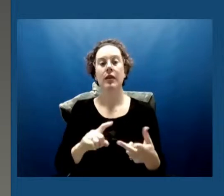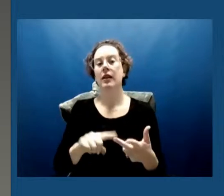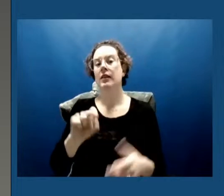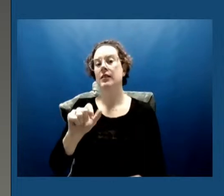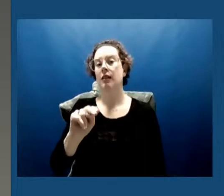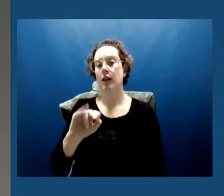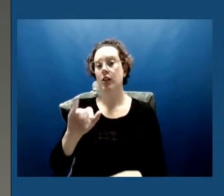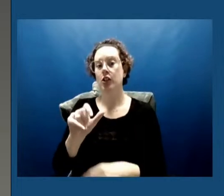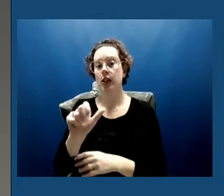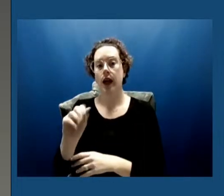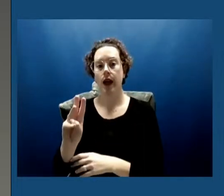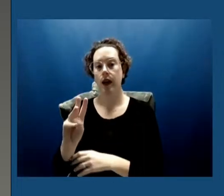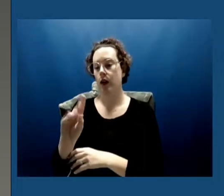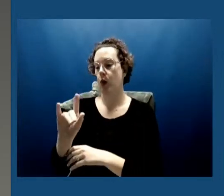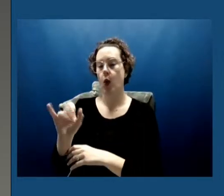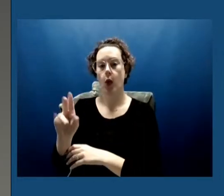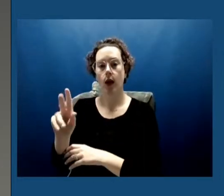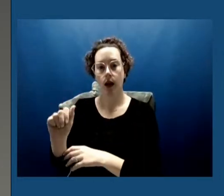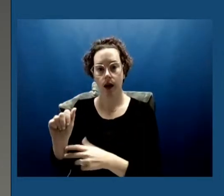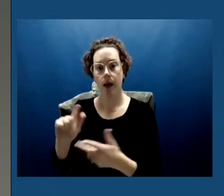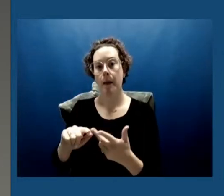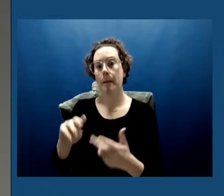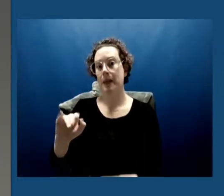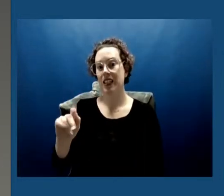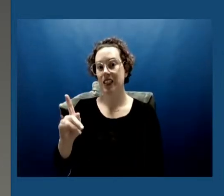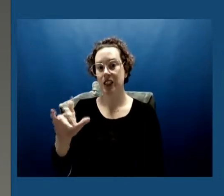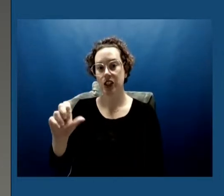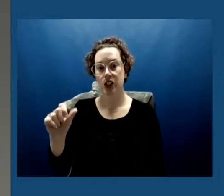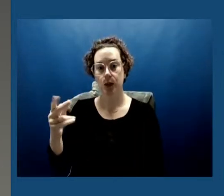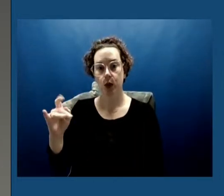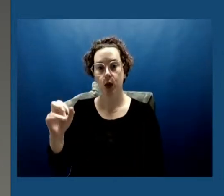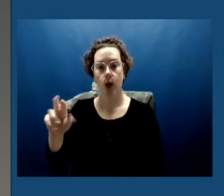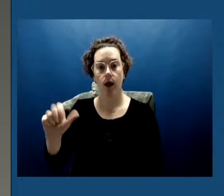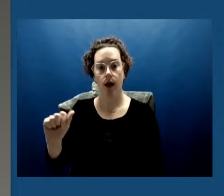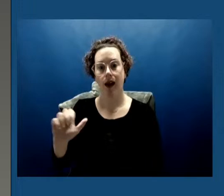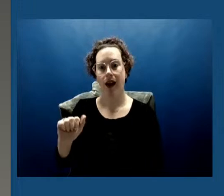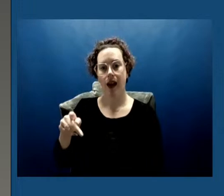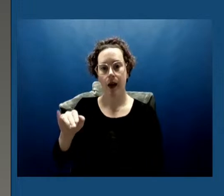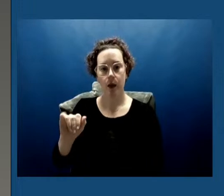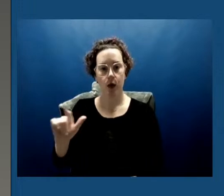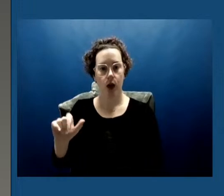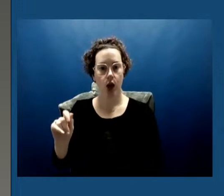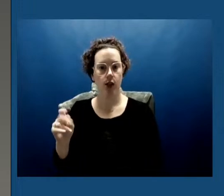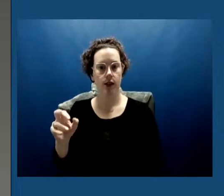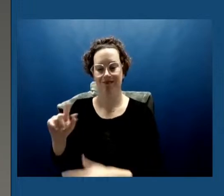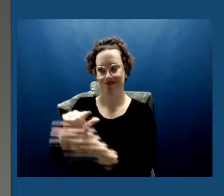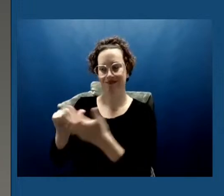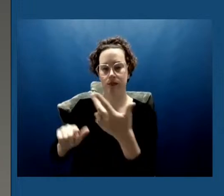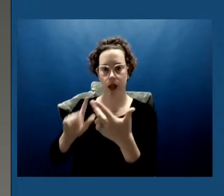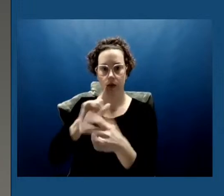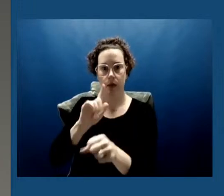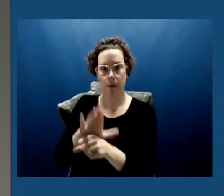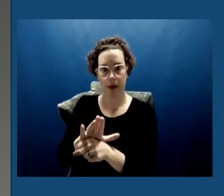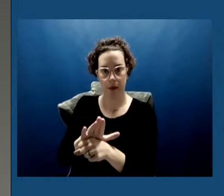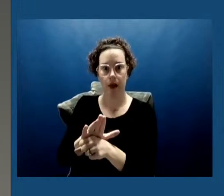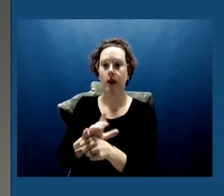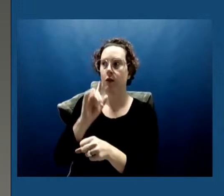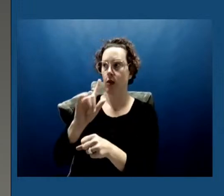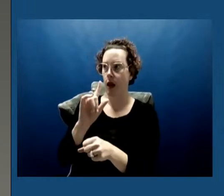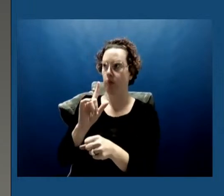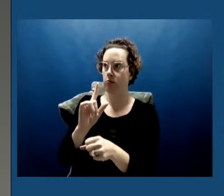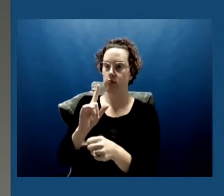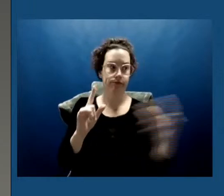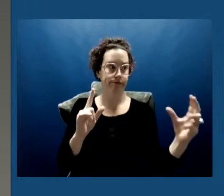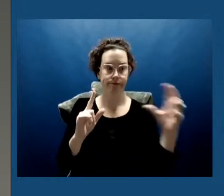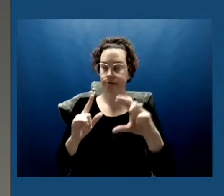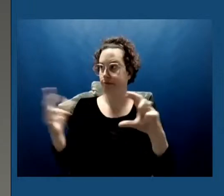Manish Bhatia, and April Arslan for their commitment to Micron's investment in central New York. My